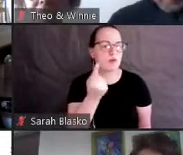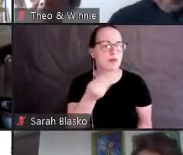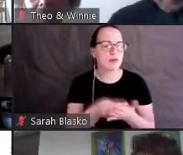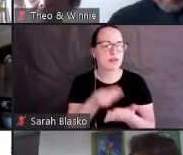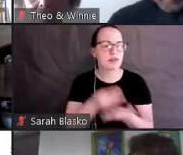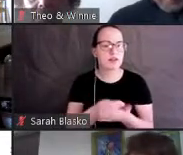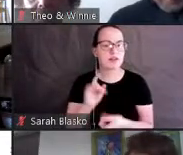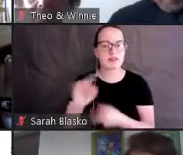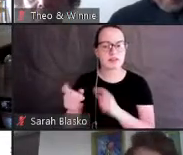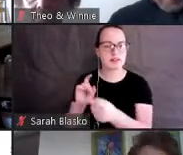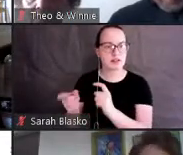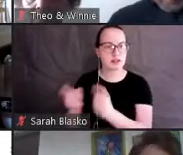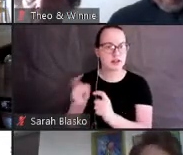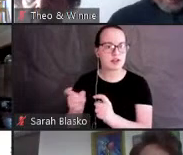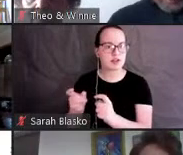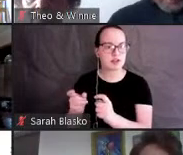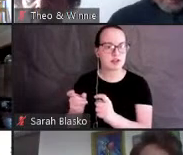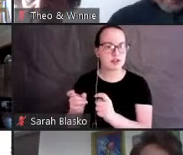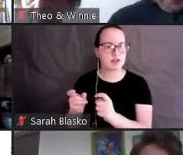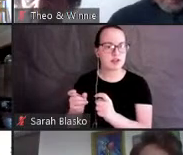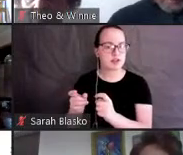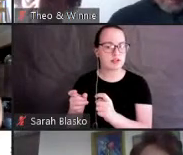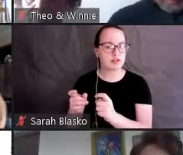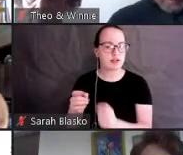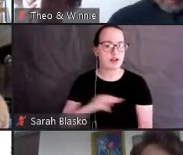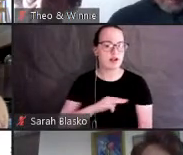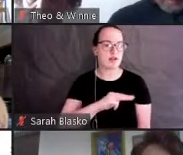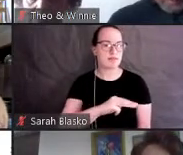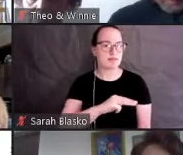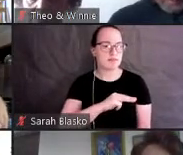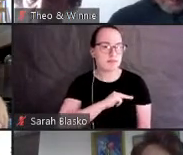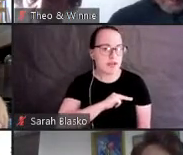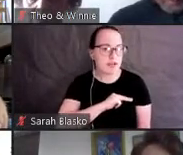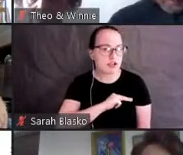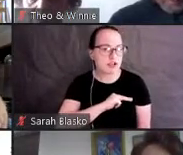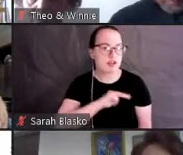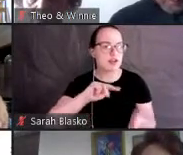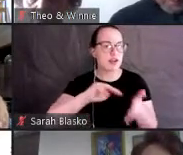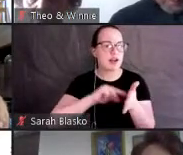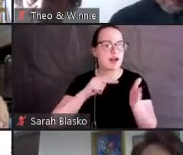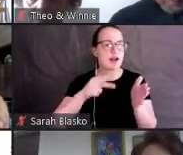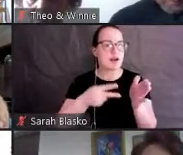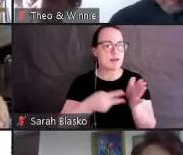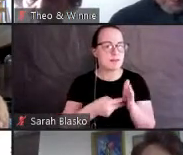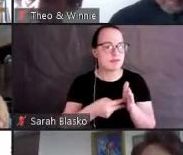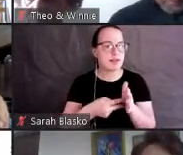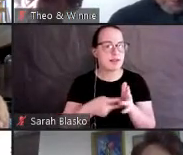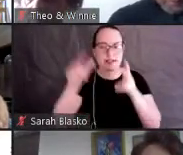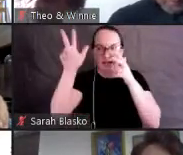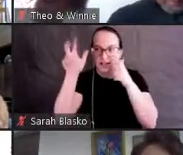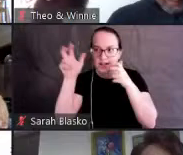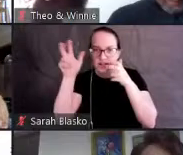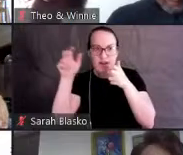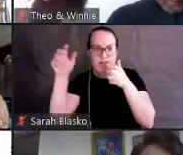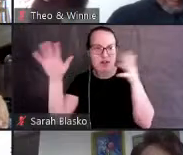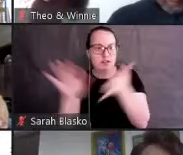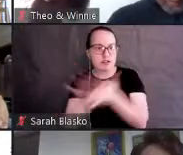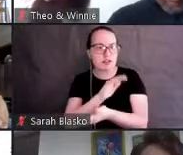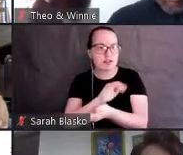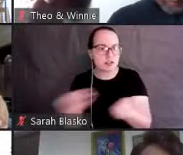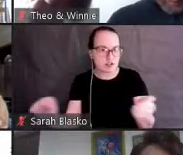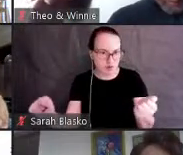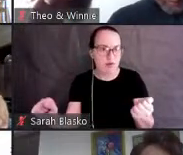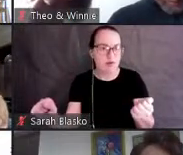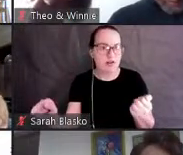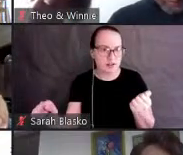Missions is a declaration of war to the dark forces of this planet. And we know